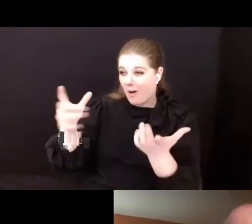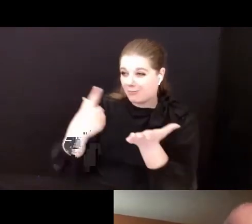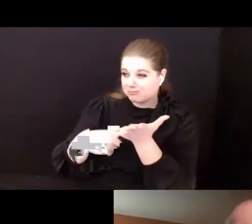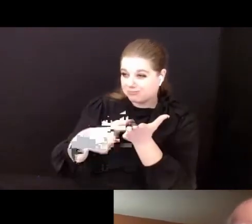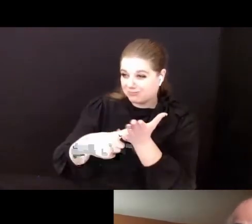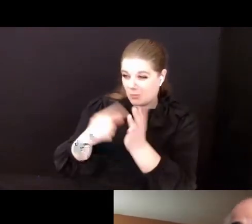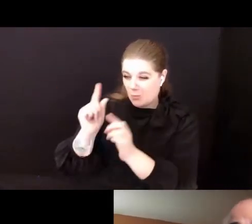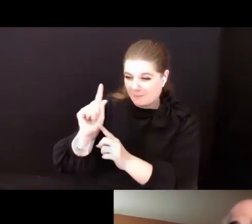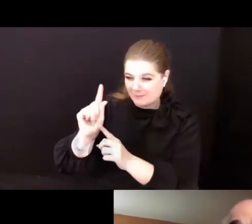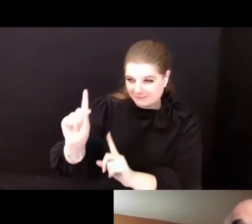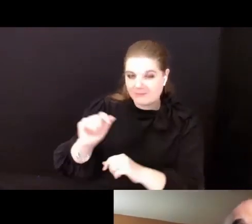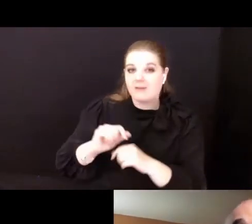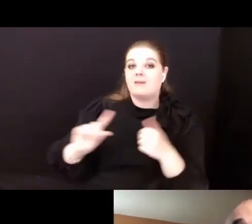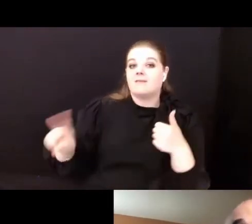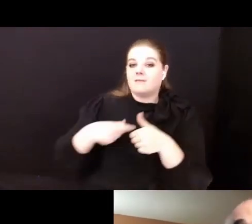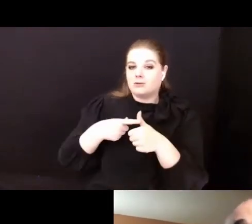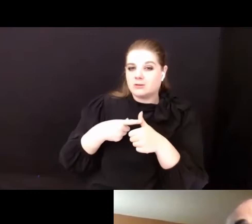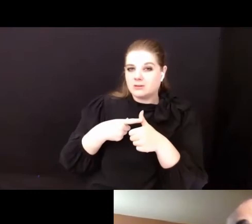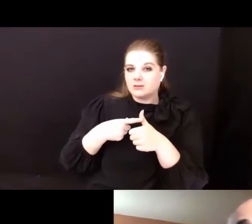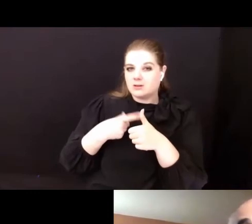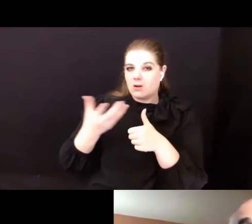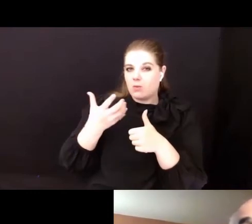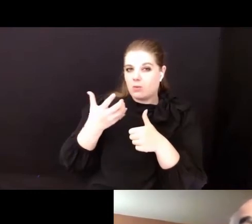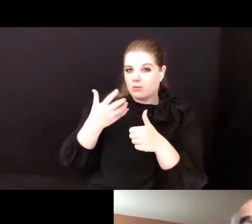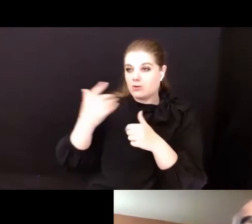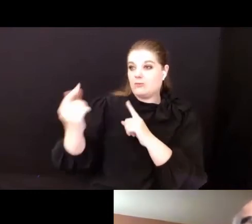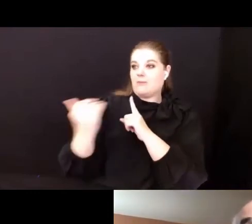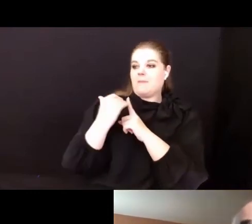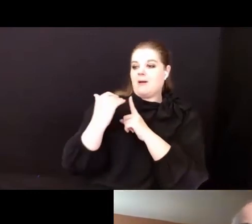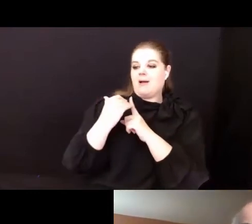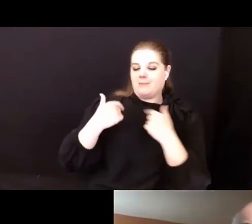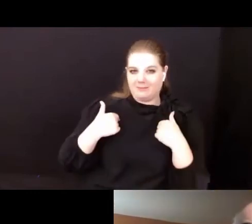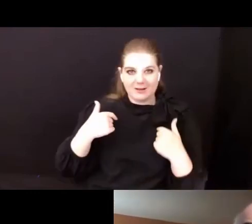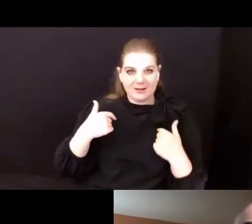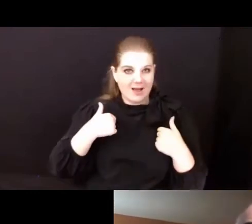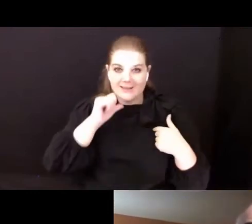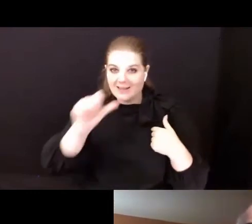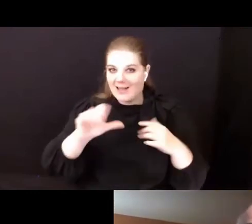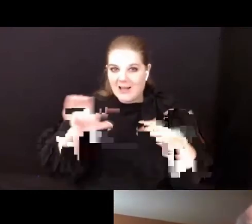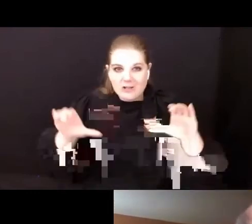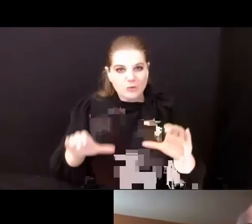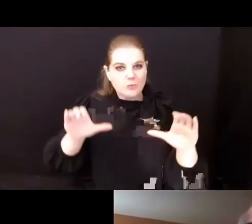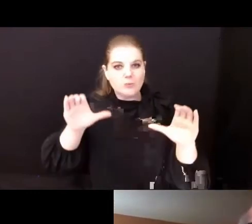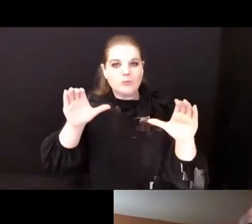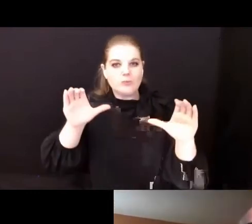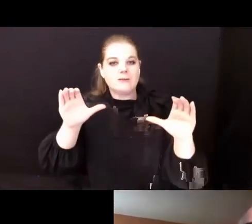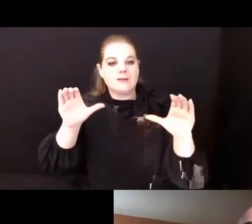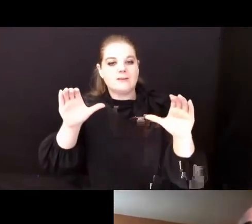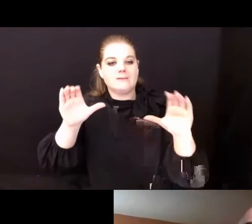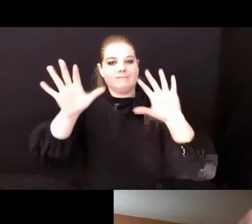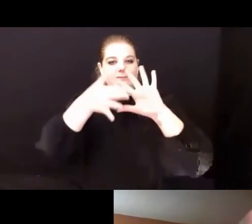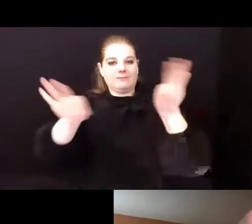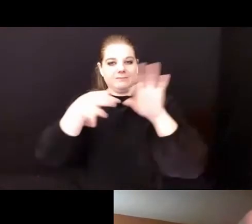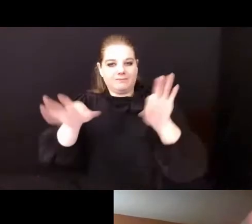first, you reminded me that I did not do an audio description of myself. So let me do that